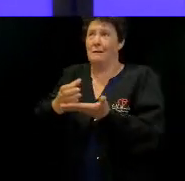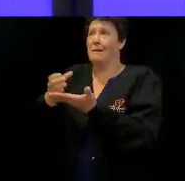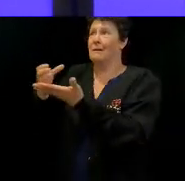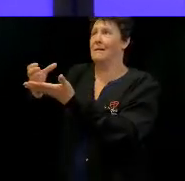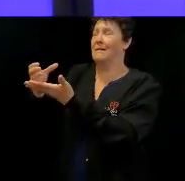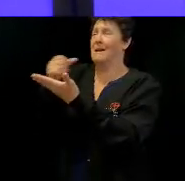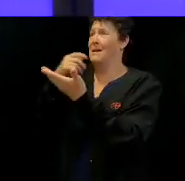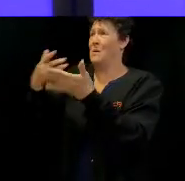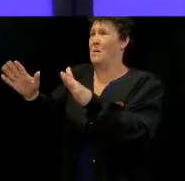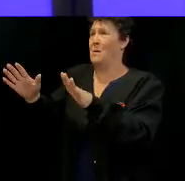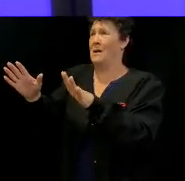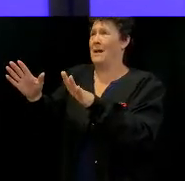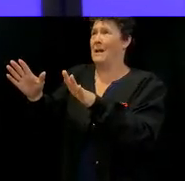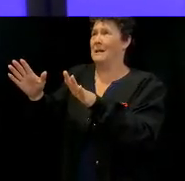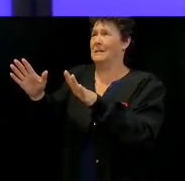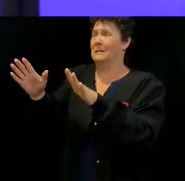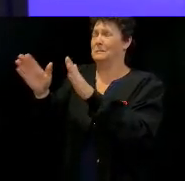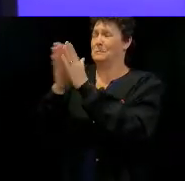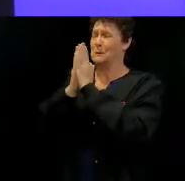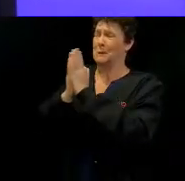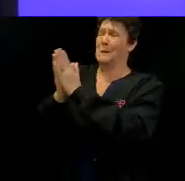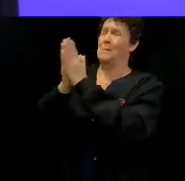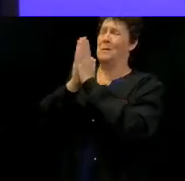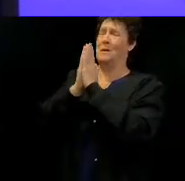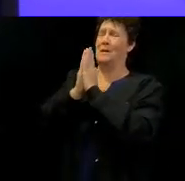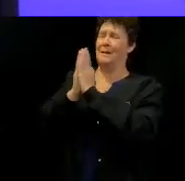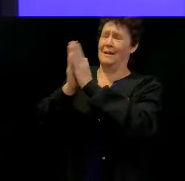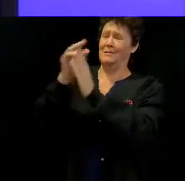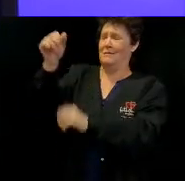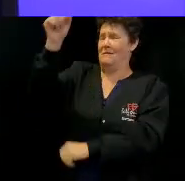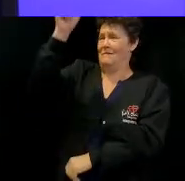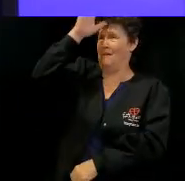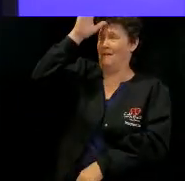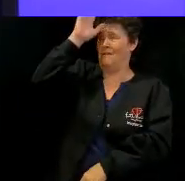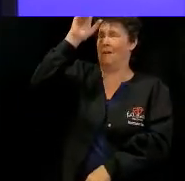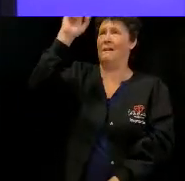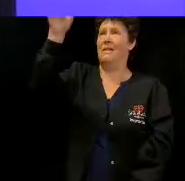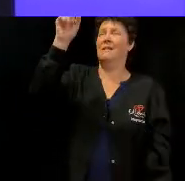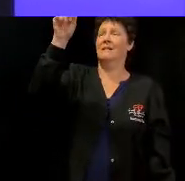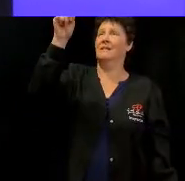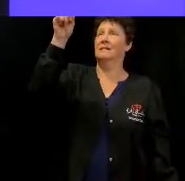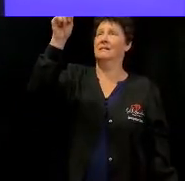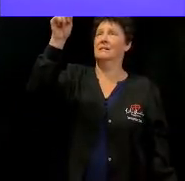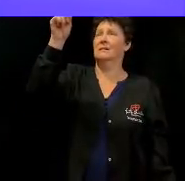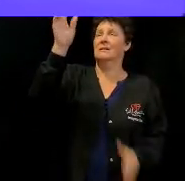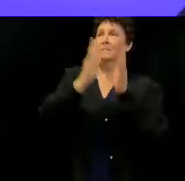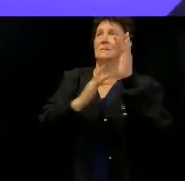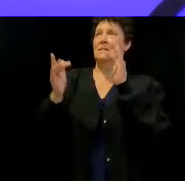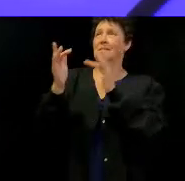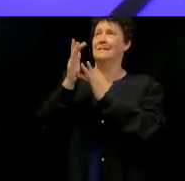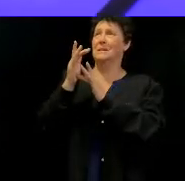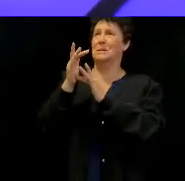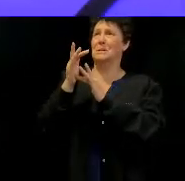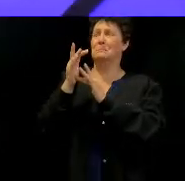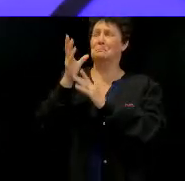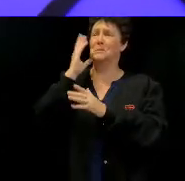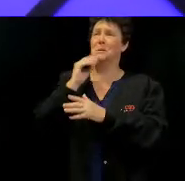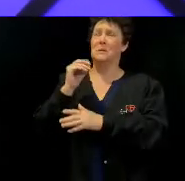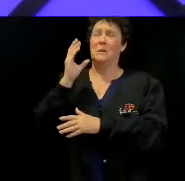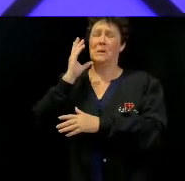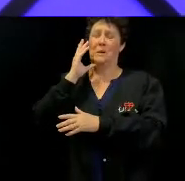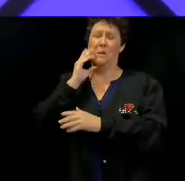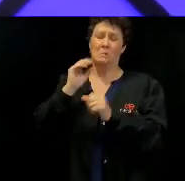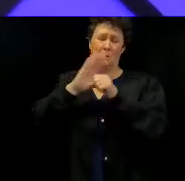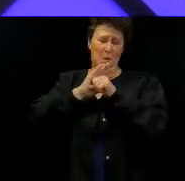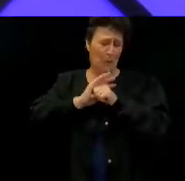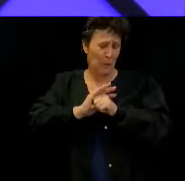He's going to his dad. Can we see this? He's going to his father. And he's experiencing the pressure and the stress